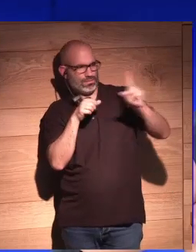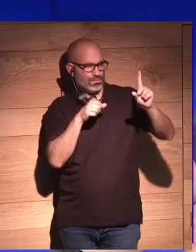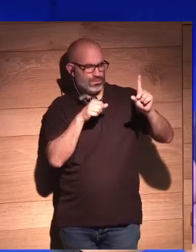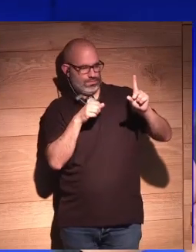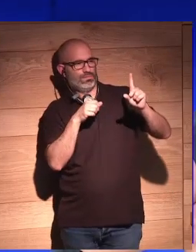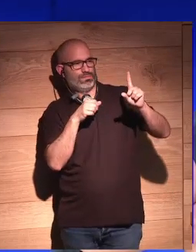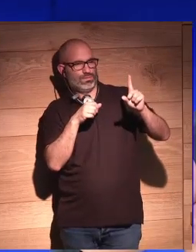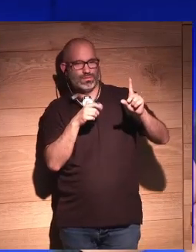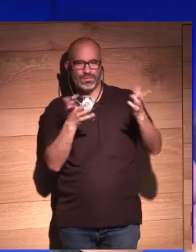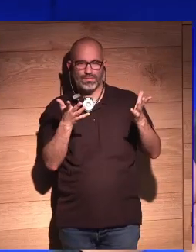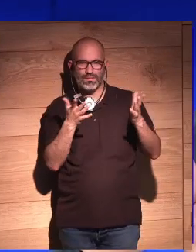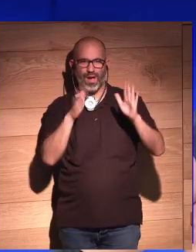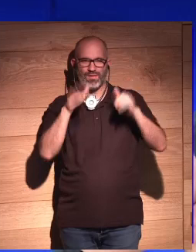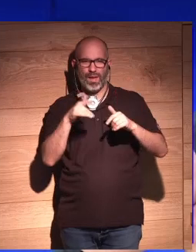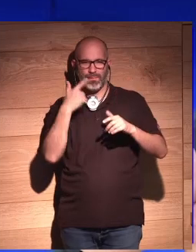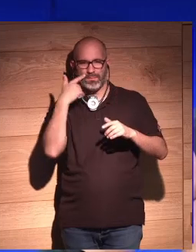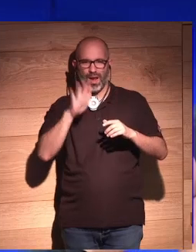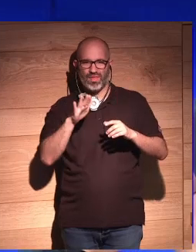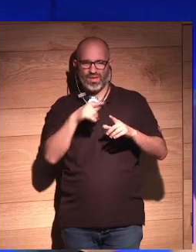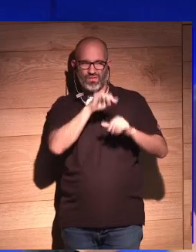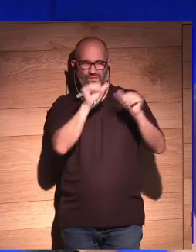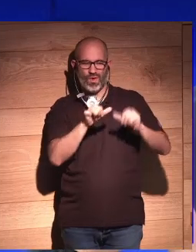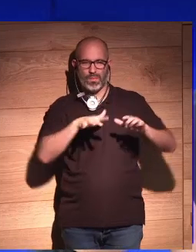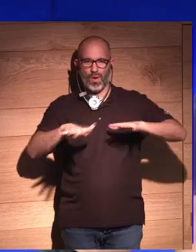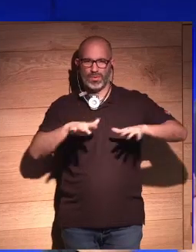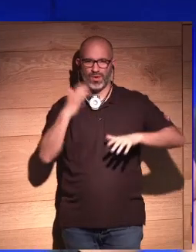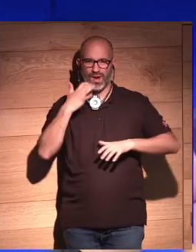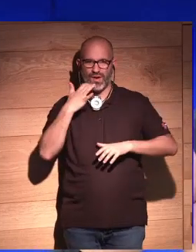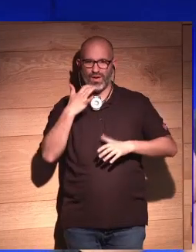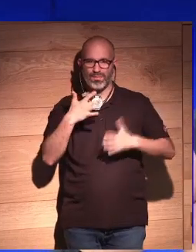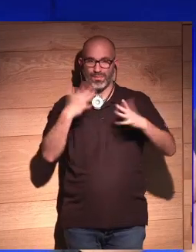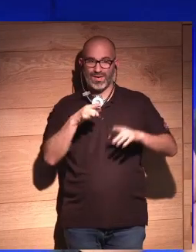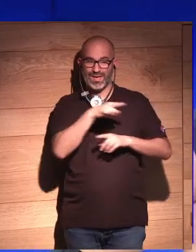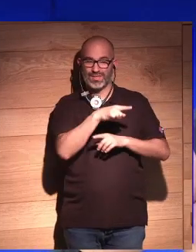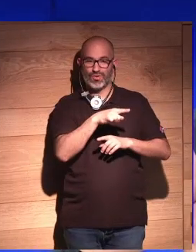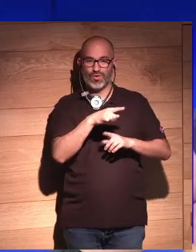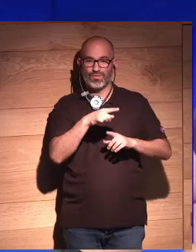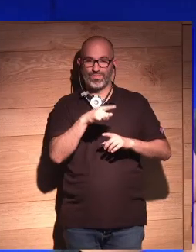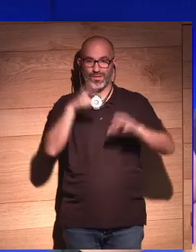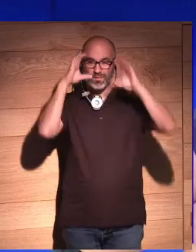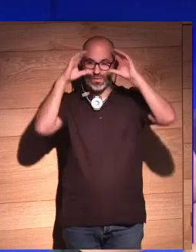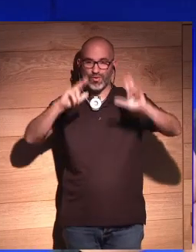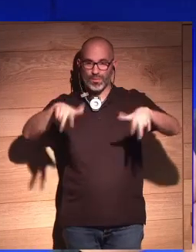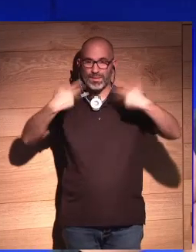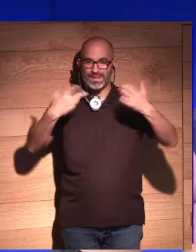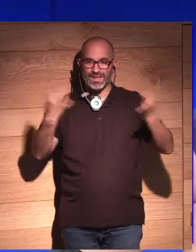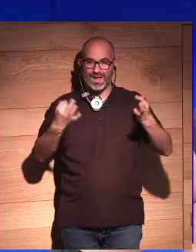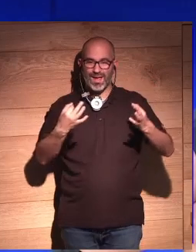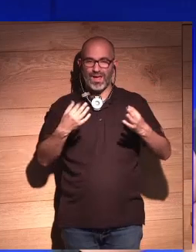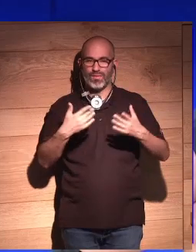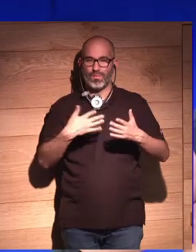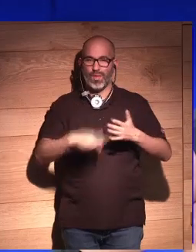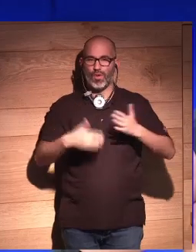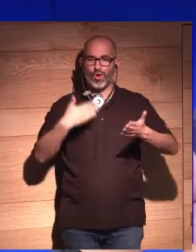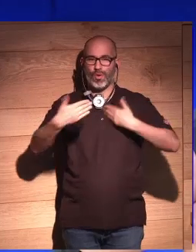by VR. And so it allows, this medium allows us to have a conversation about reality